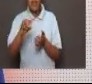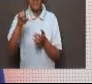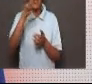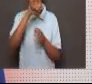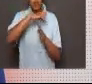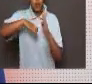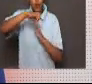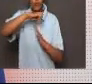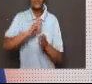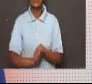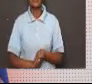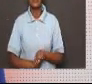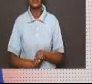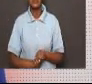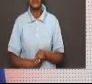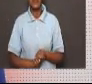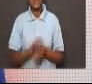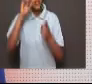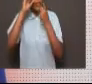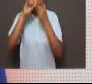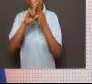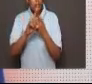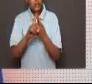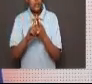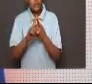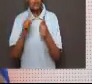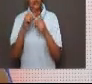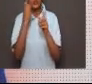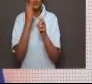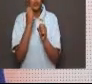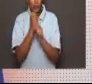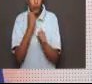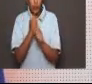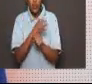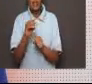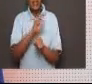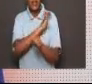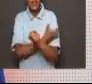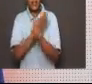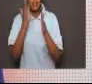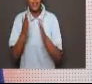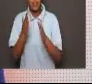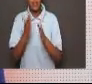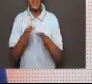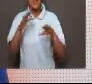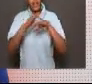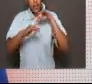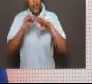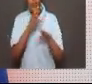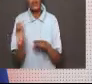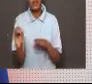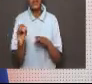electrons. The purpose is to produce an energetically favorable